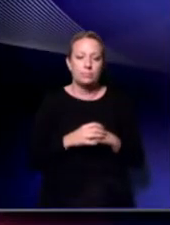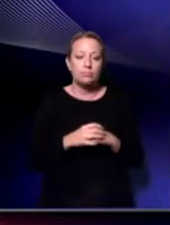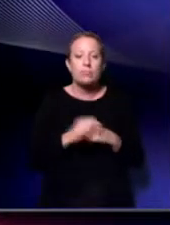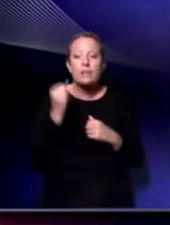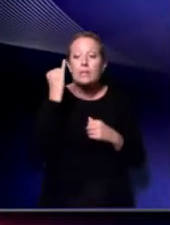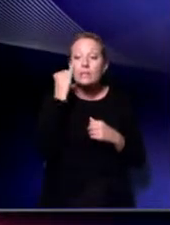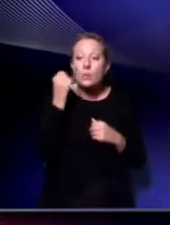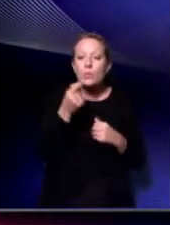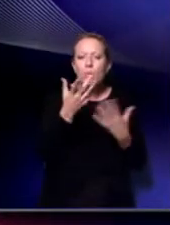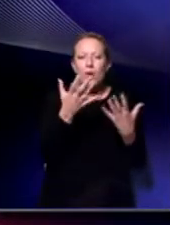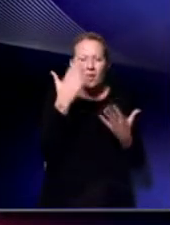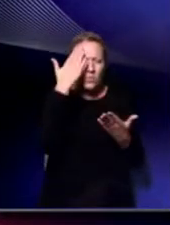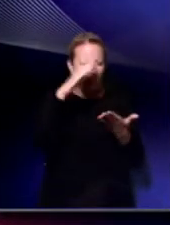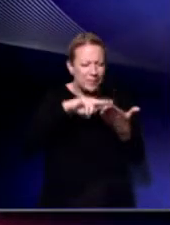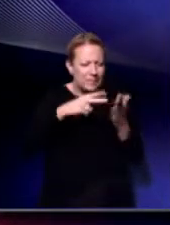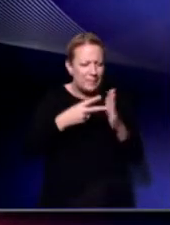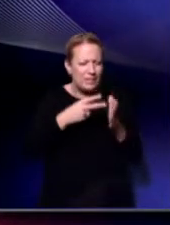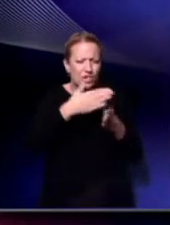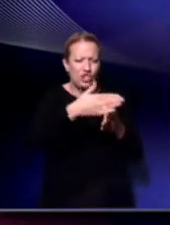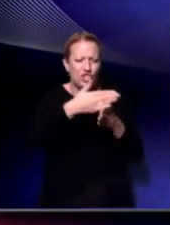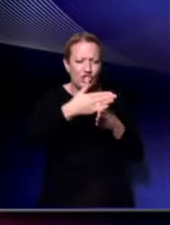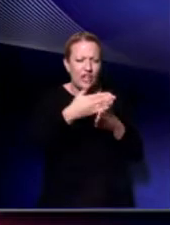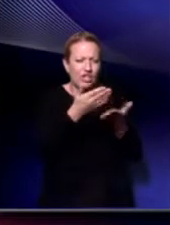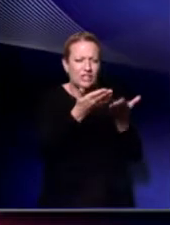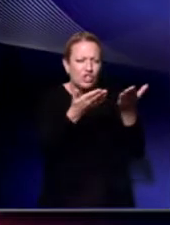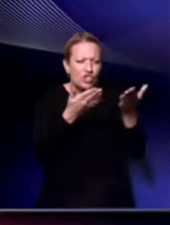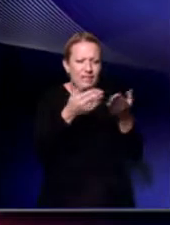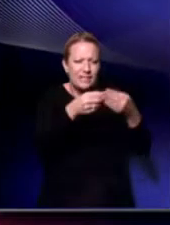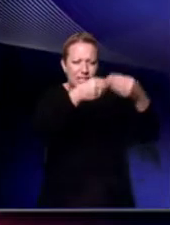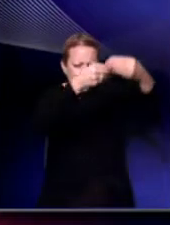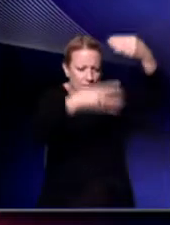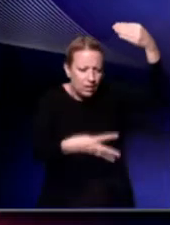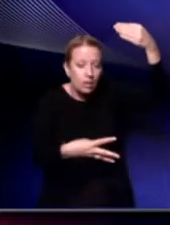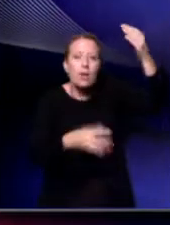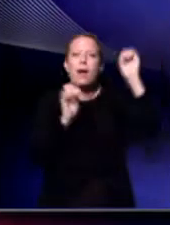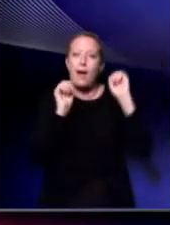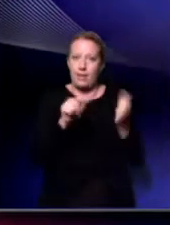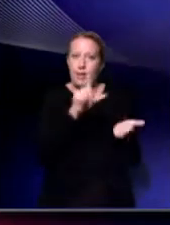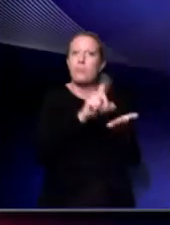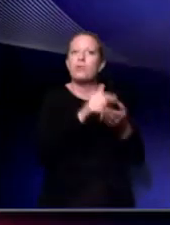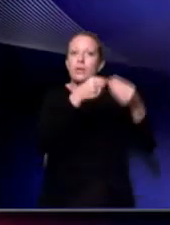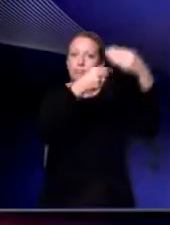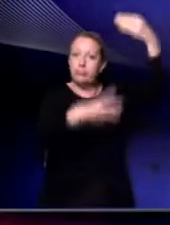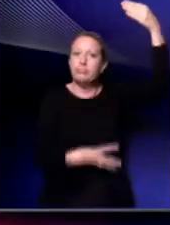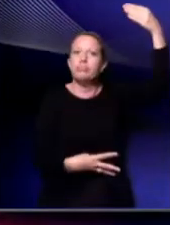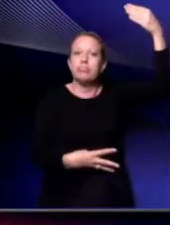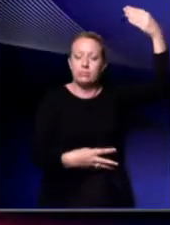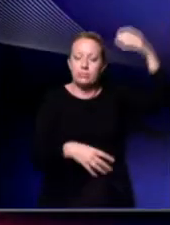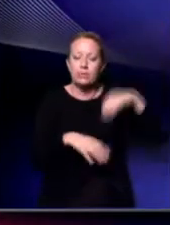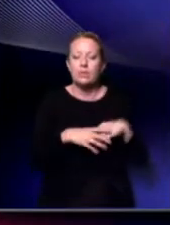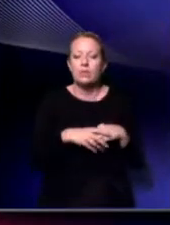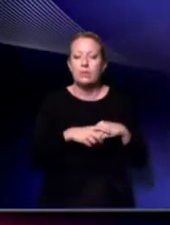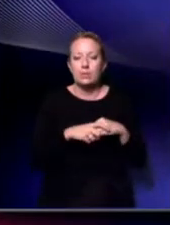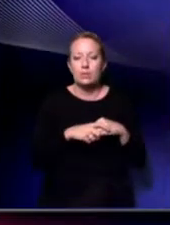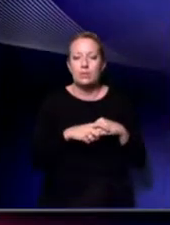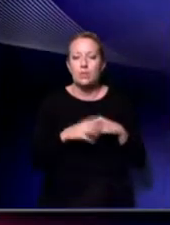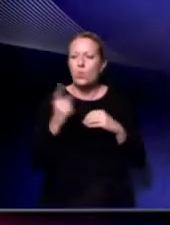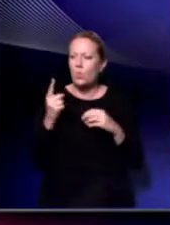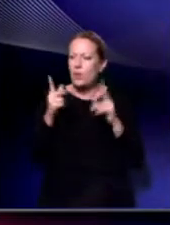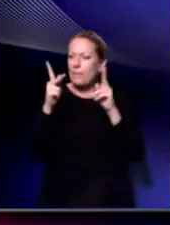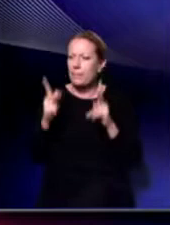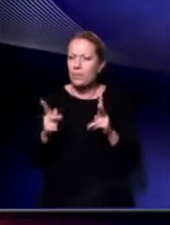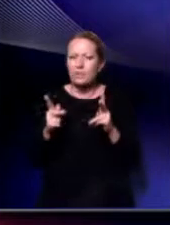to know what is shared services and what are each of the components of that, we can do that. Somebody had actually said, can we get a